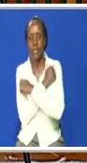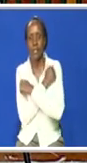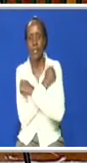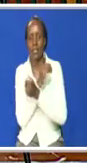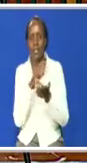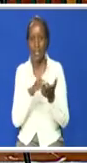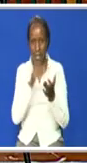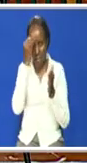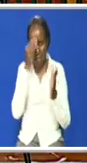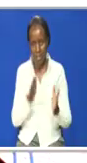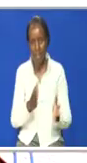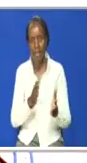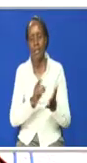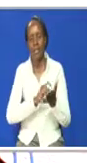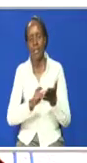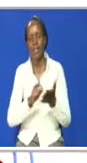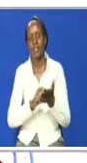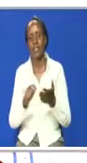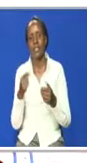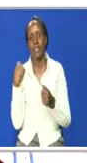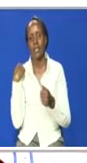write number